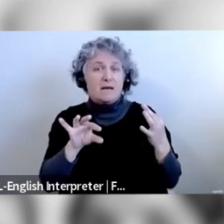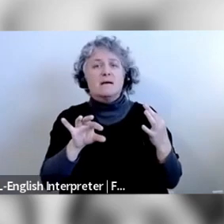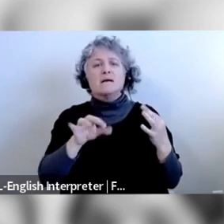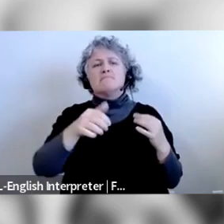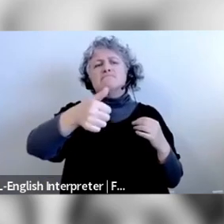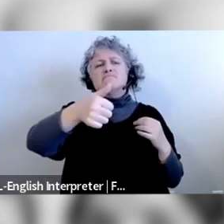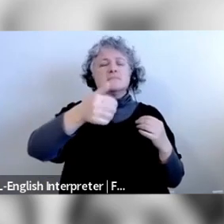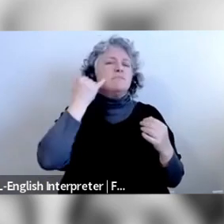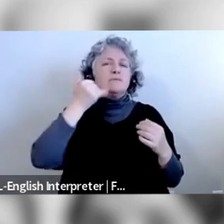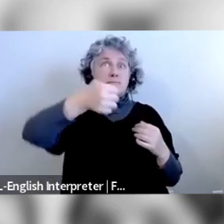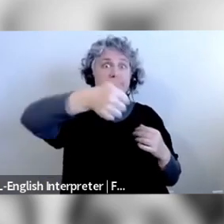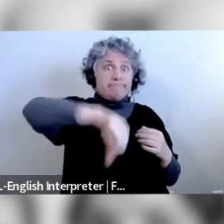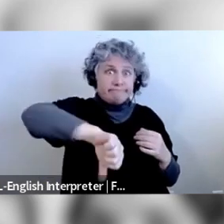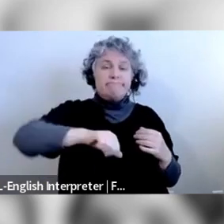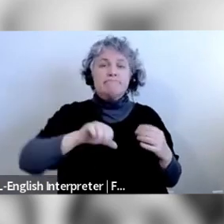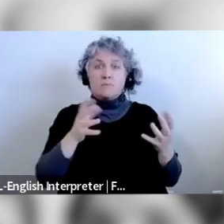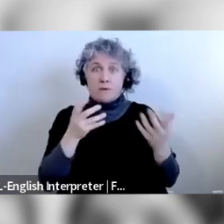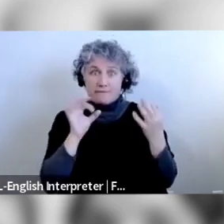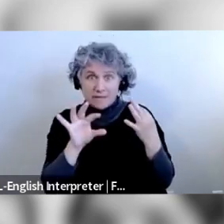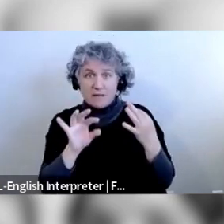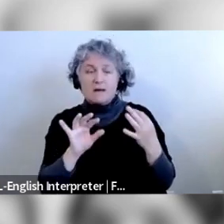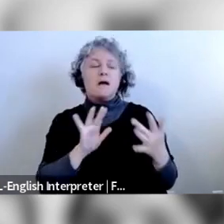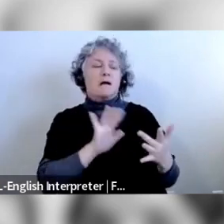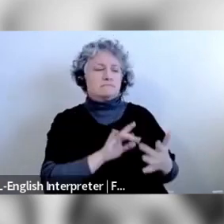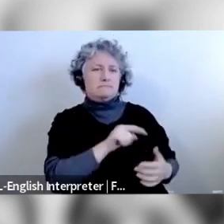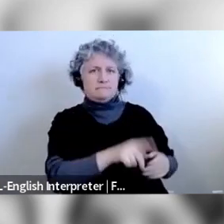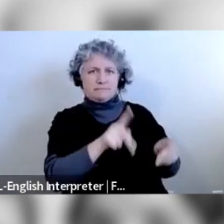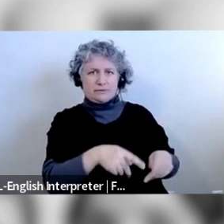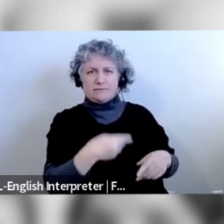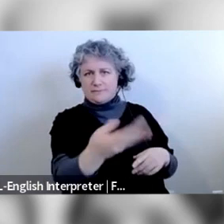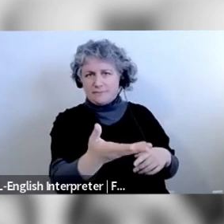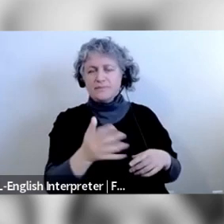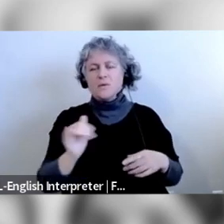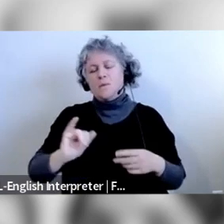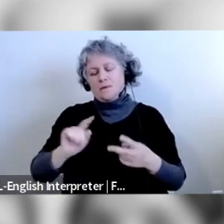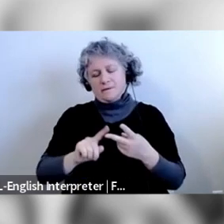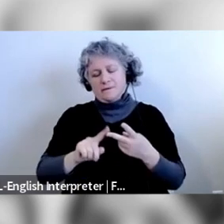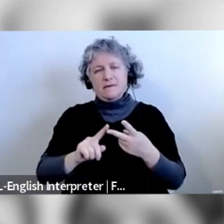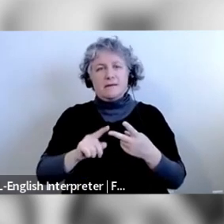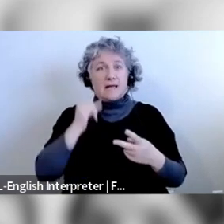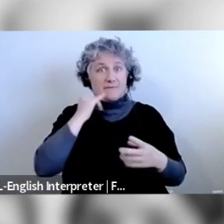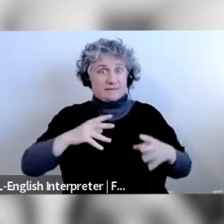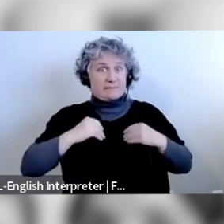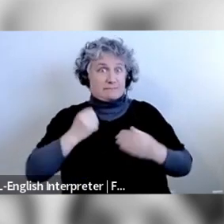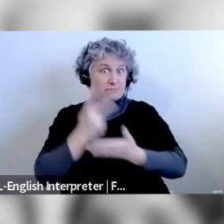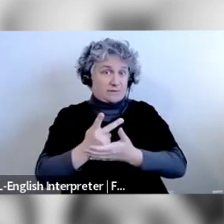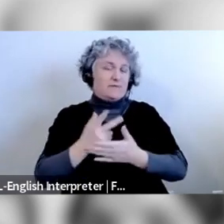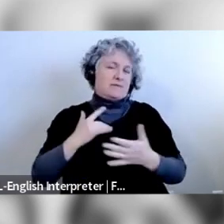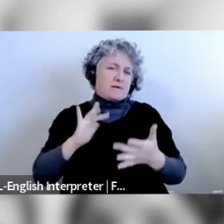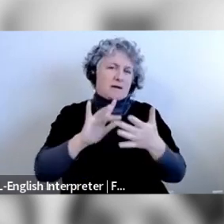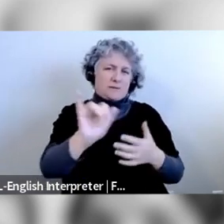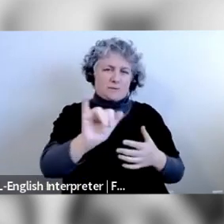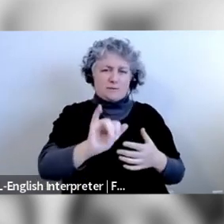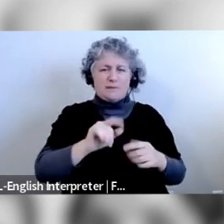and you wanted feedback, we'd put you in touch with that regional innovation center at that time. And of course, you'd be contacted if you were accepted into the program by that center as well.